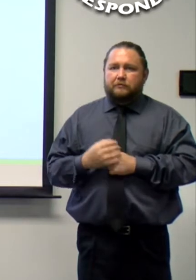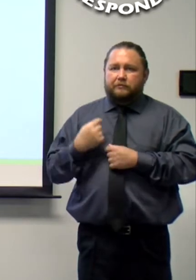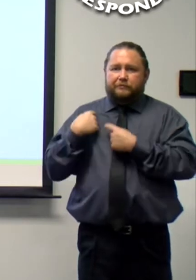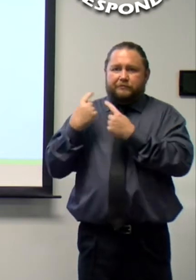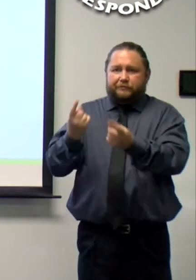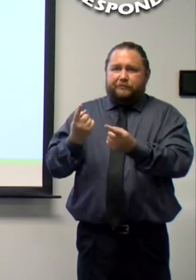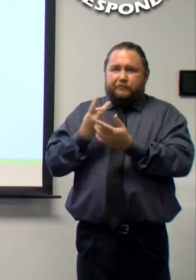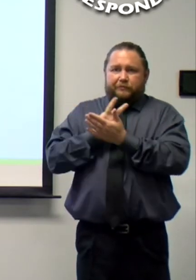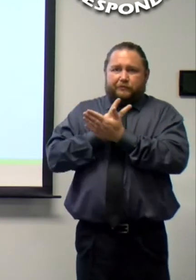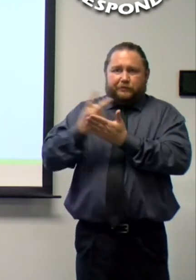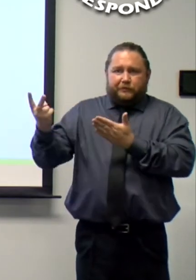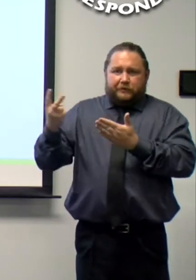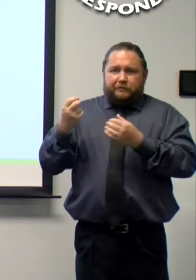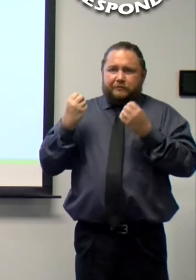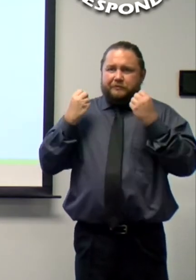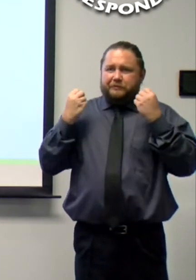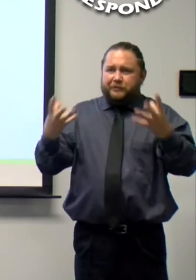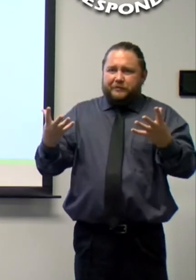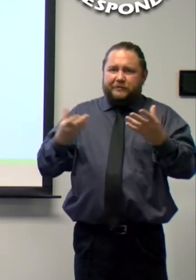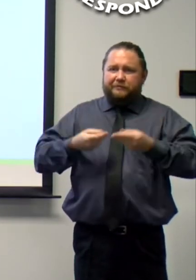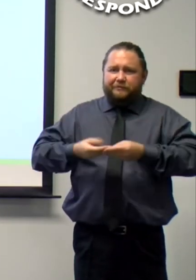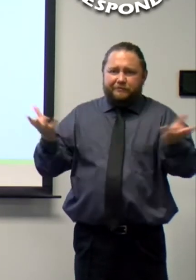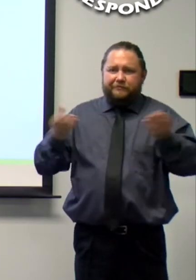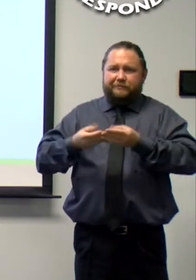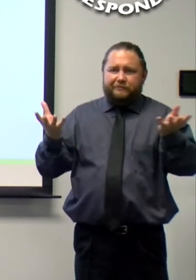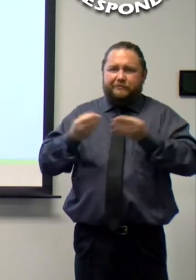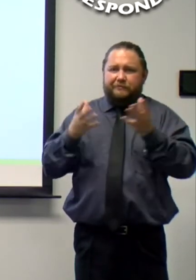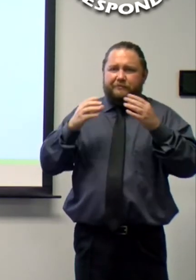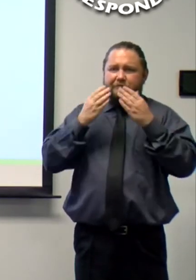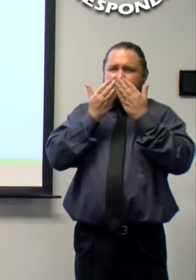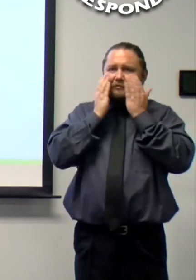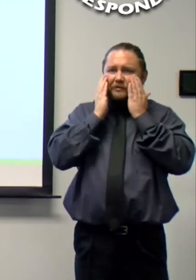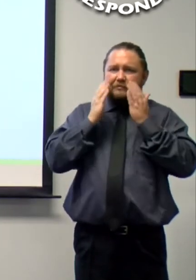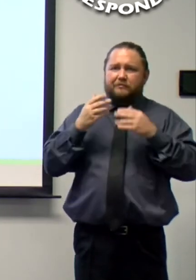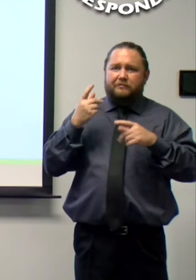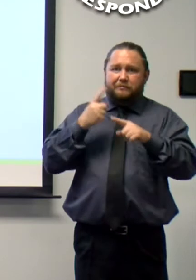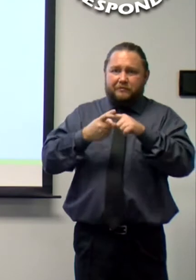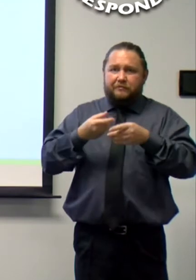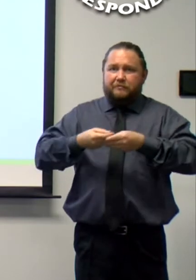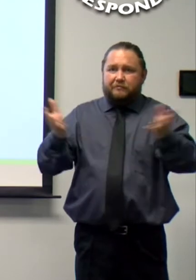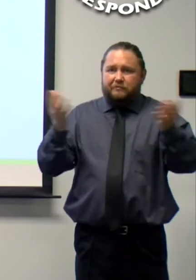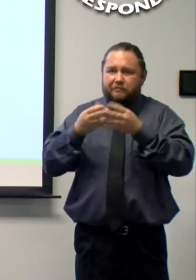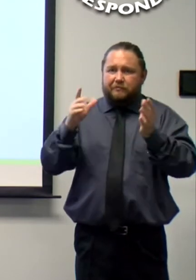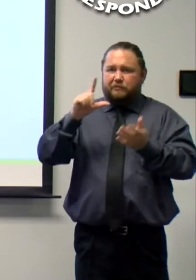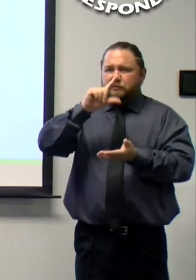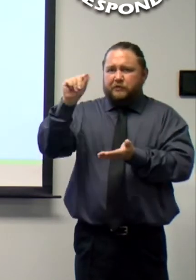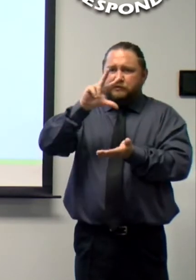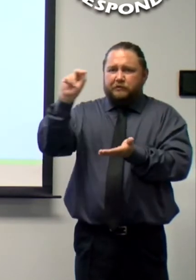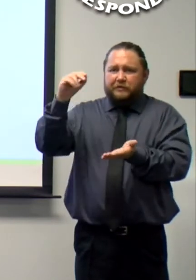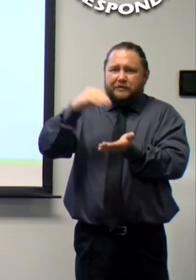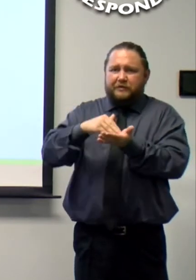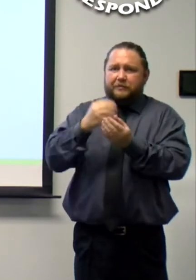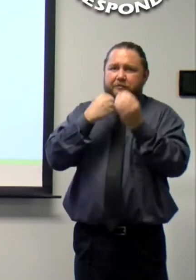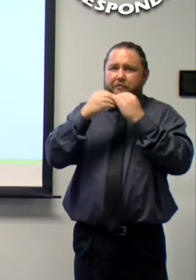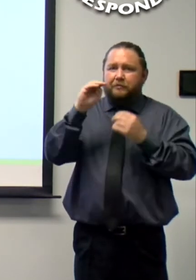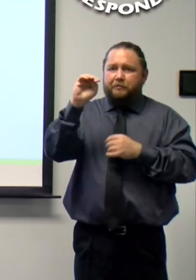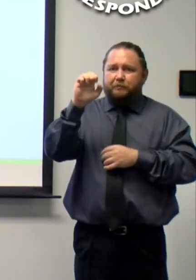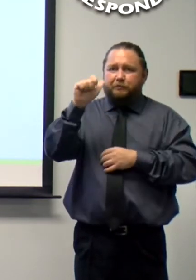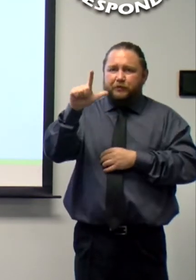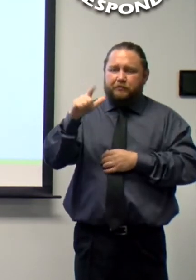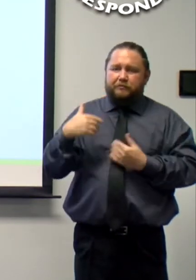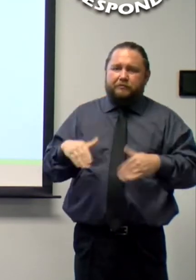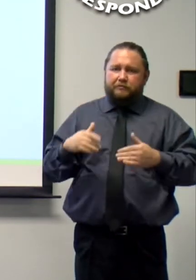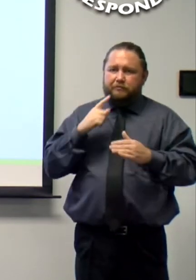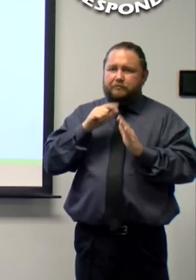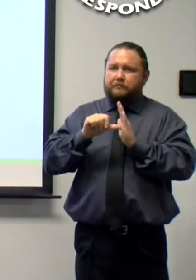delivered between United Way, a lot of volunteers, and Nashua Transit, the bus service. Meals have been